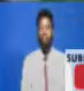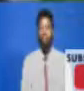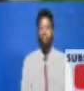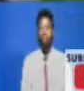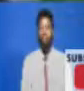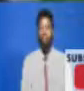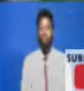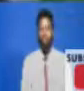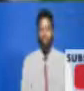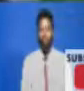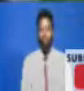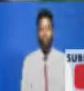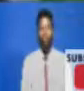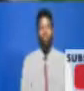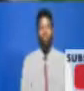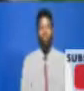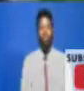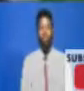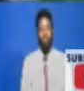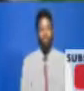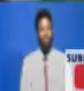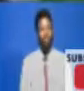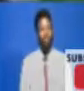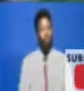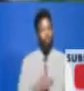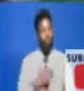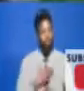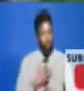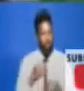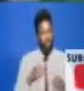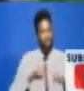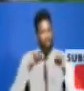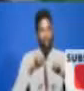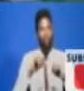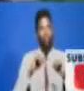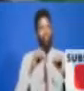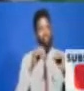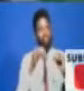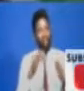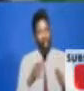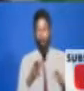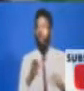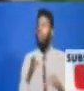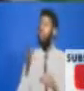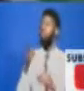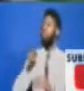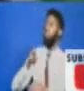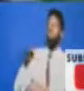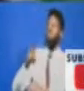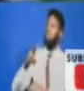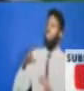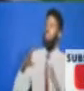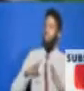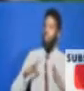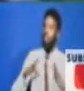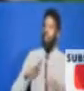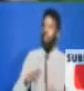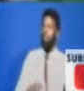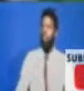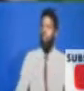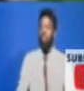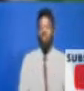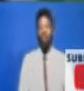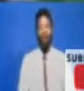Mr. Speaker, sorry, Mr. Chairman. You can use them interchangeably. Yes. Yeah, I have